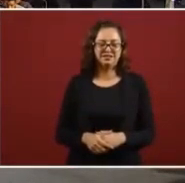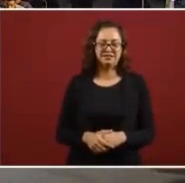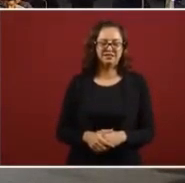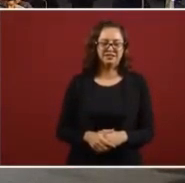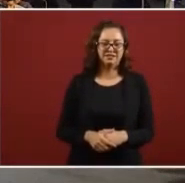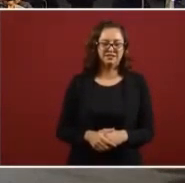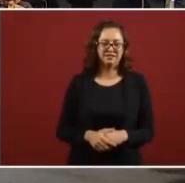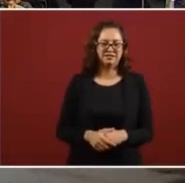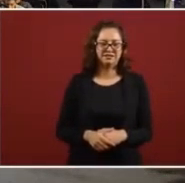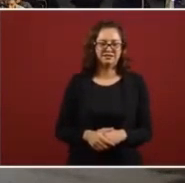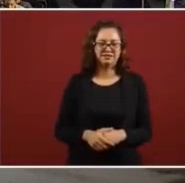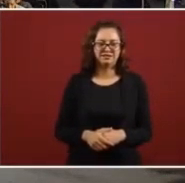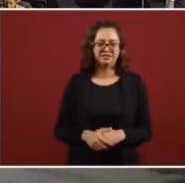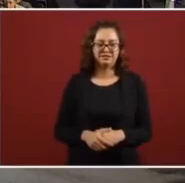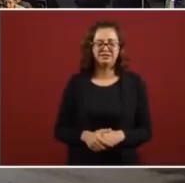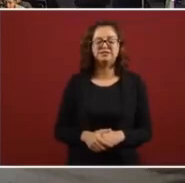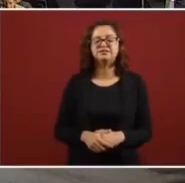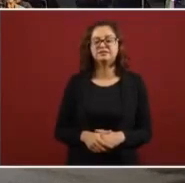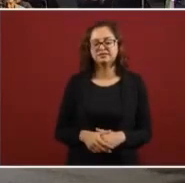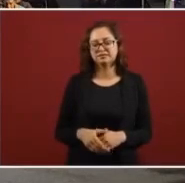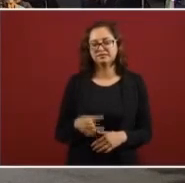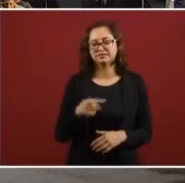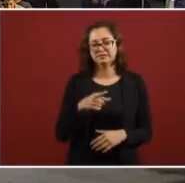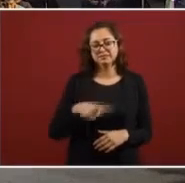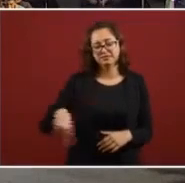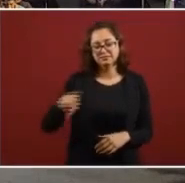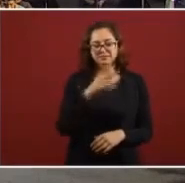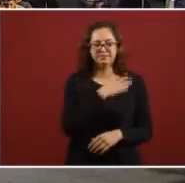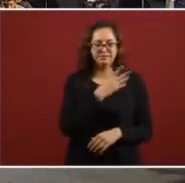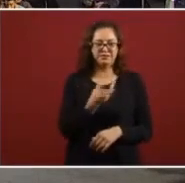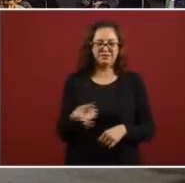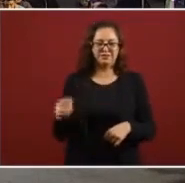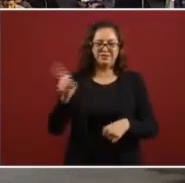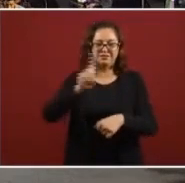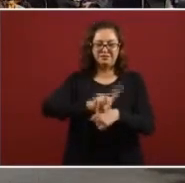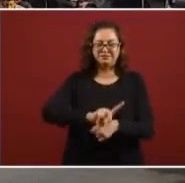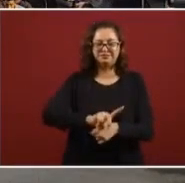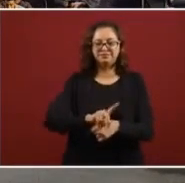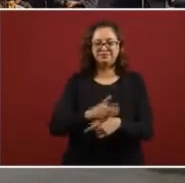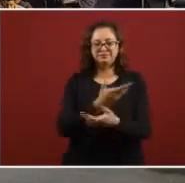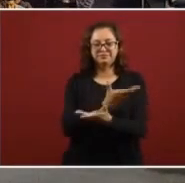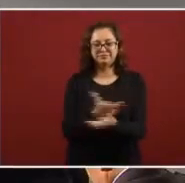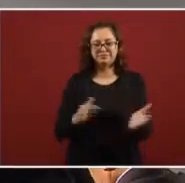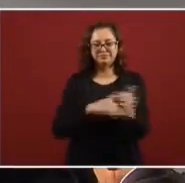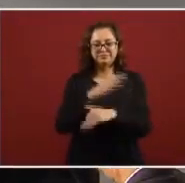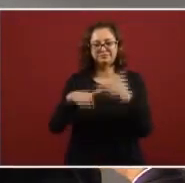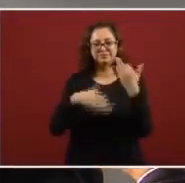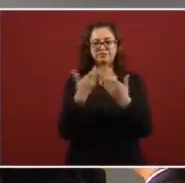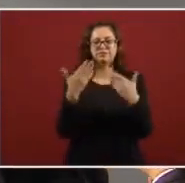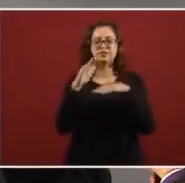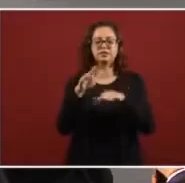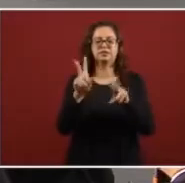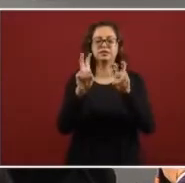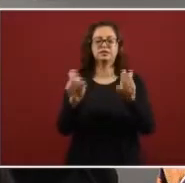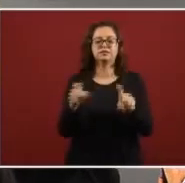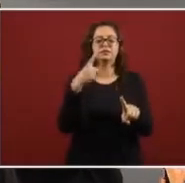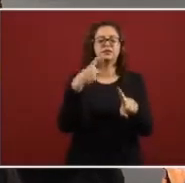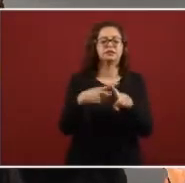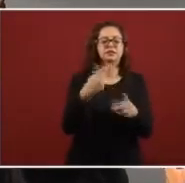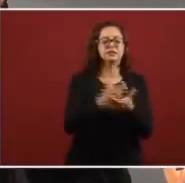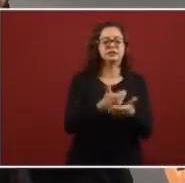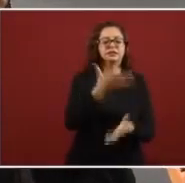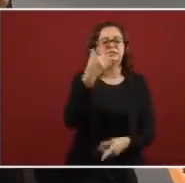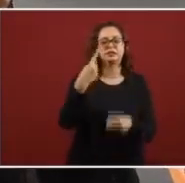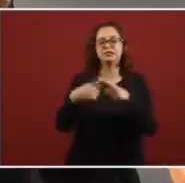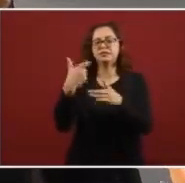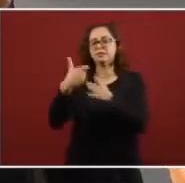Muchas gracias, señor presidente. Thank you, Mr. President. And hello to everyone. In the who's who in prices